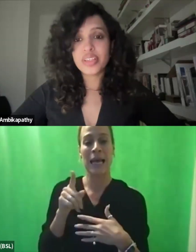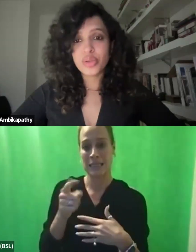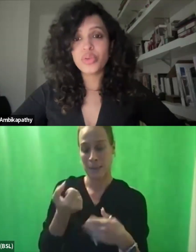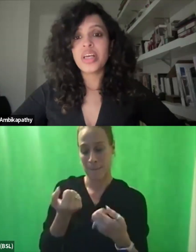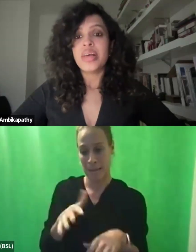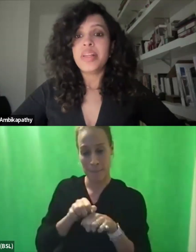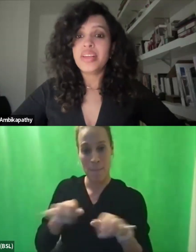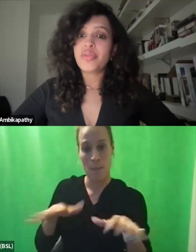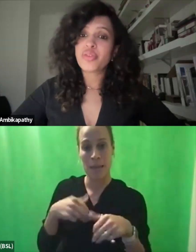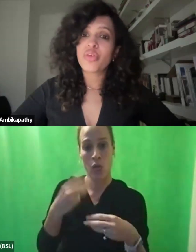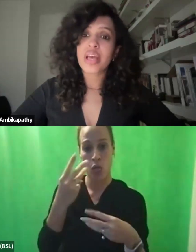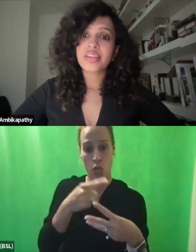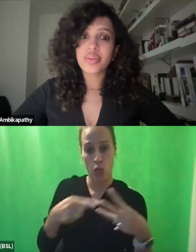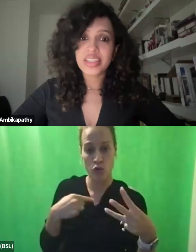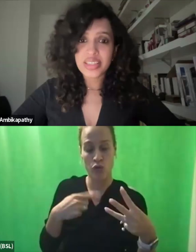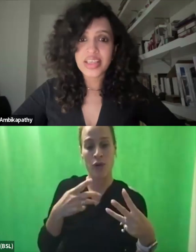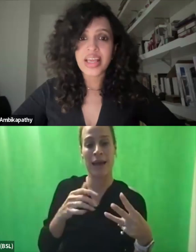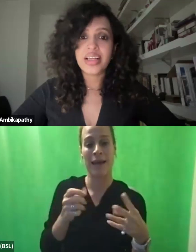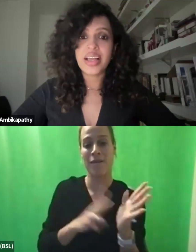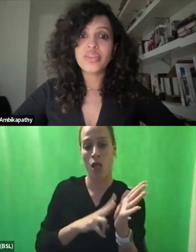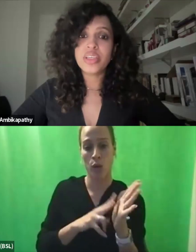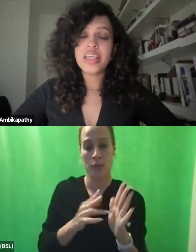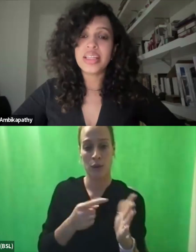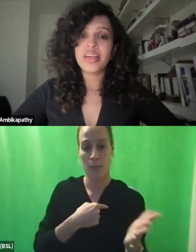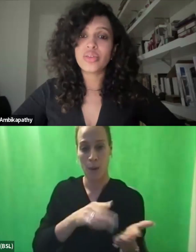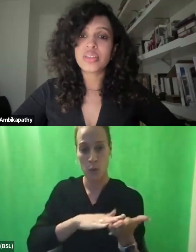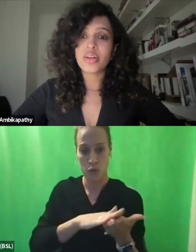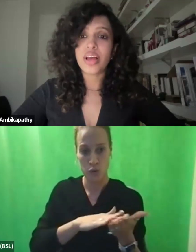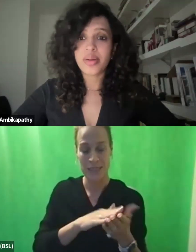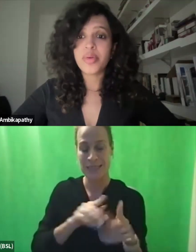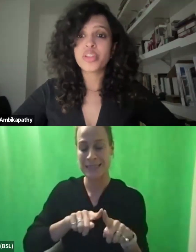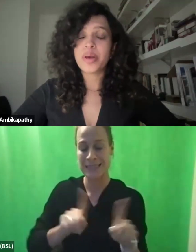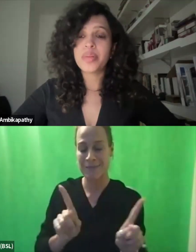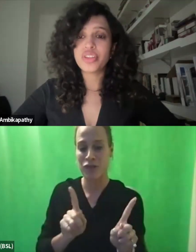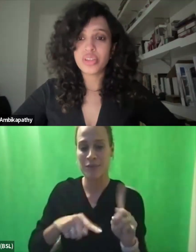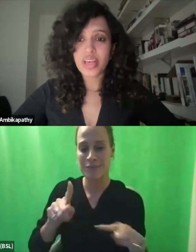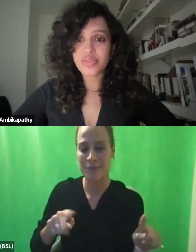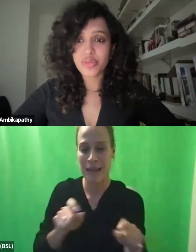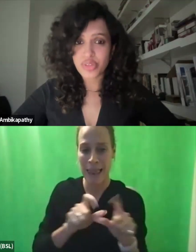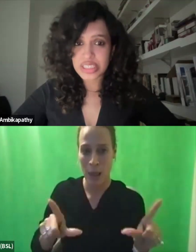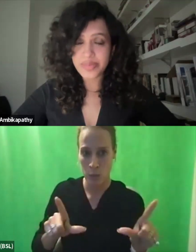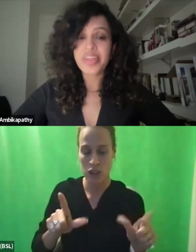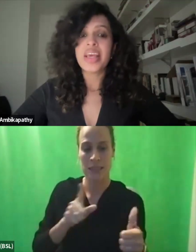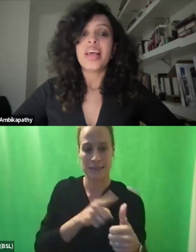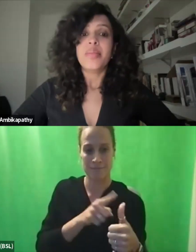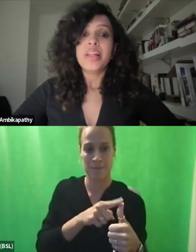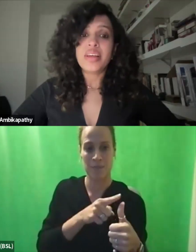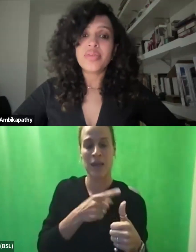The first 2, 1990 and La Nuit était notre seule arme, was published in